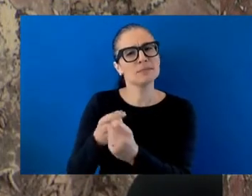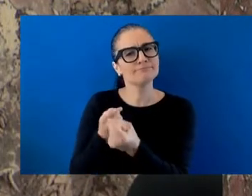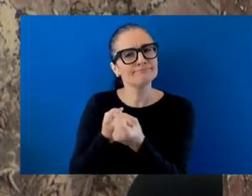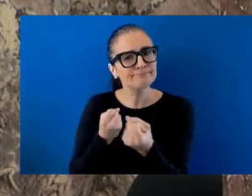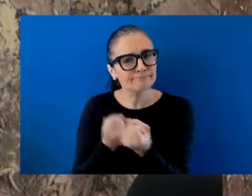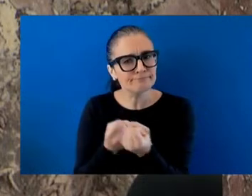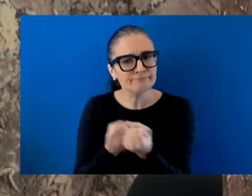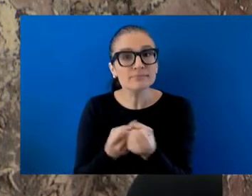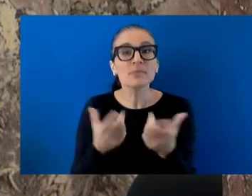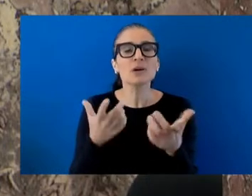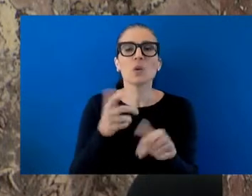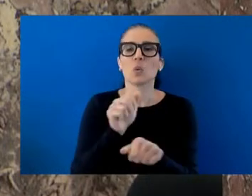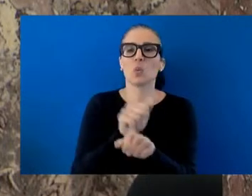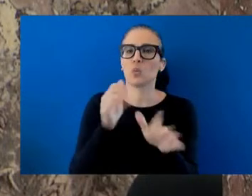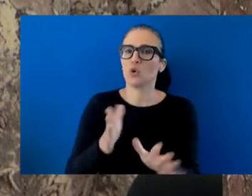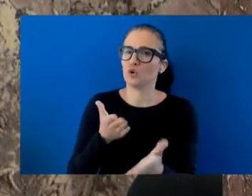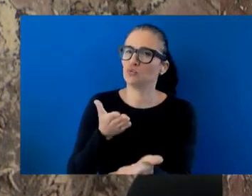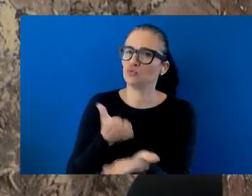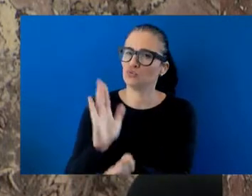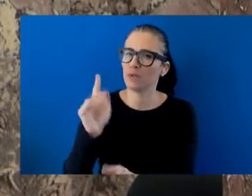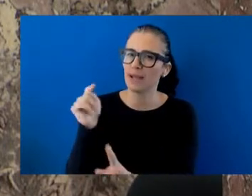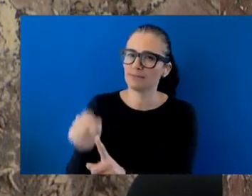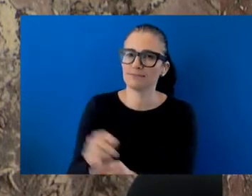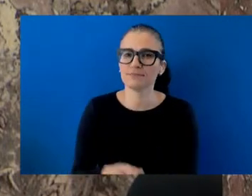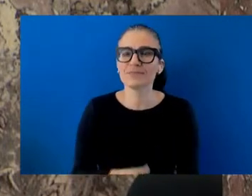both of them a very, very warm welcome.